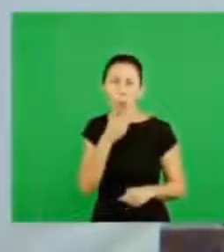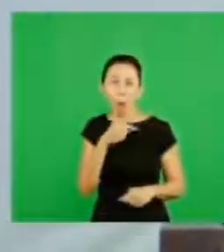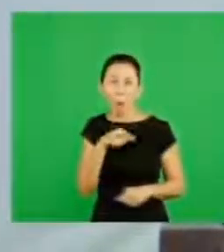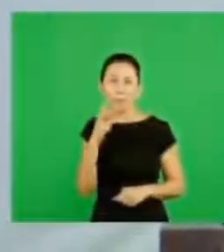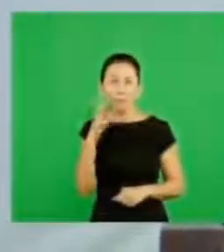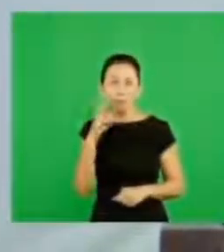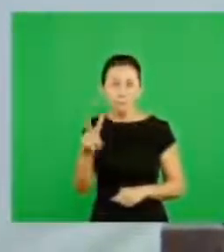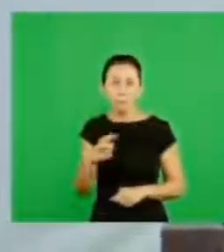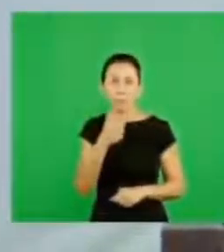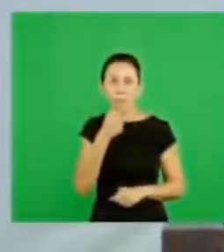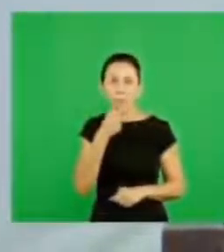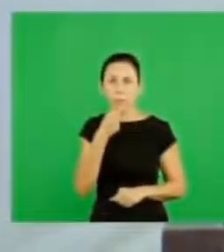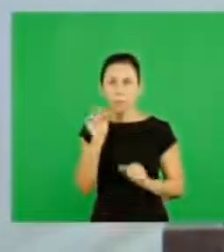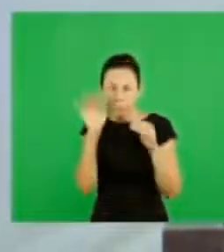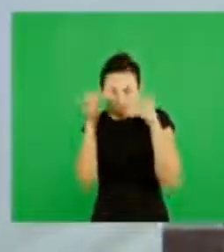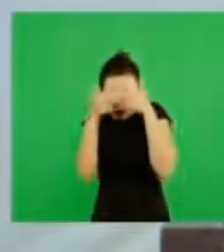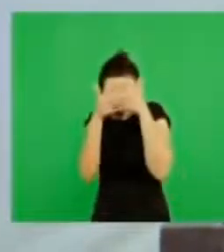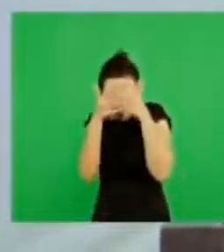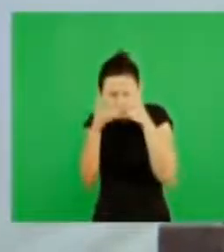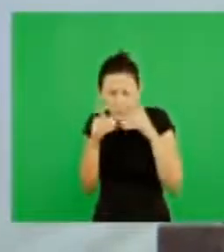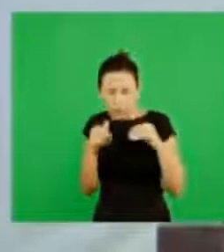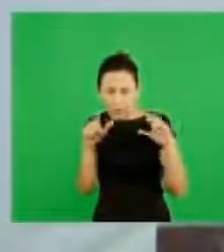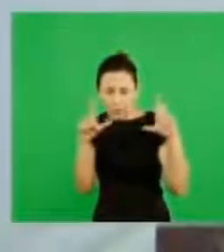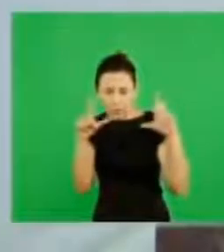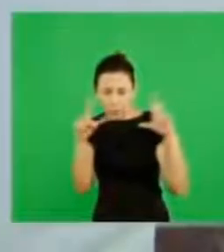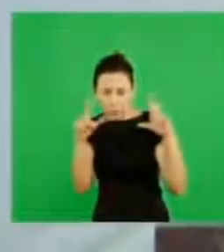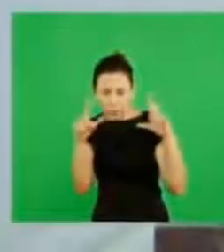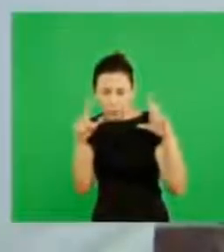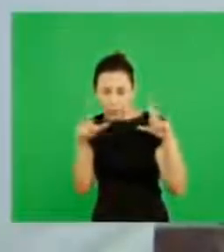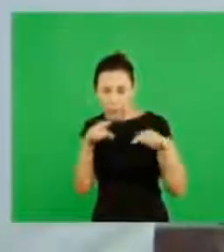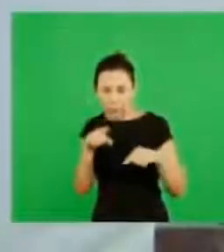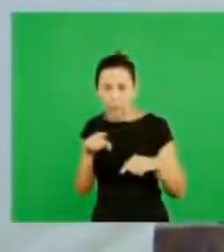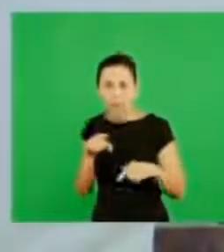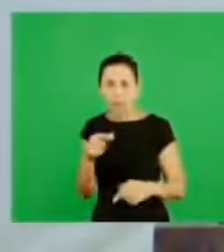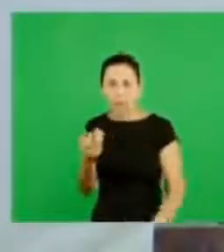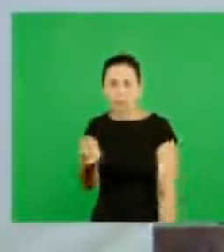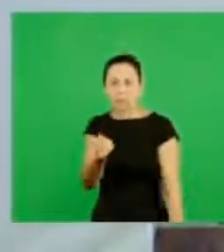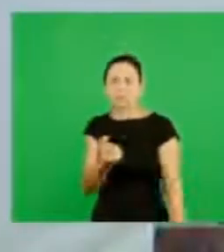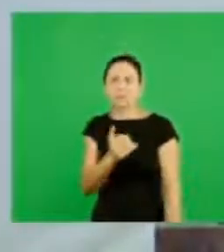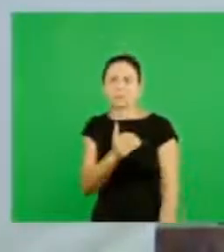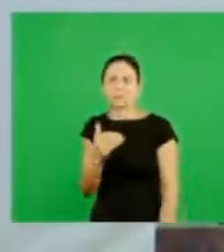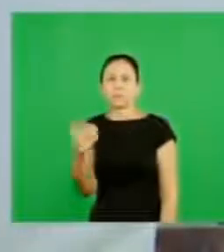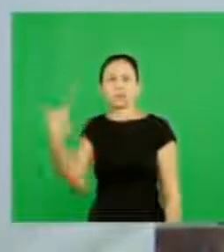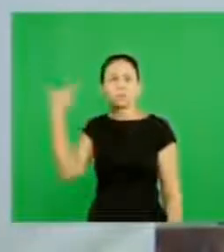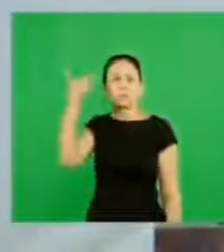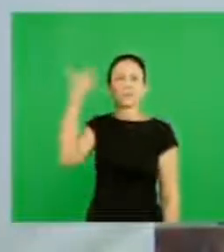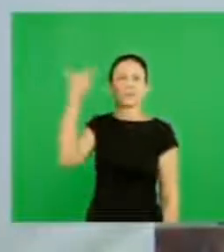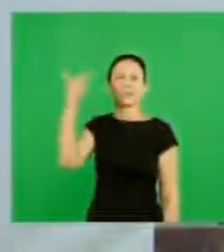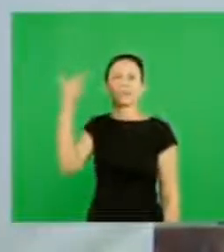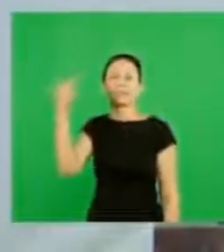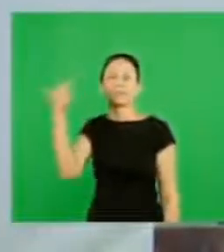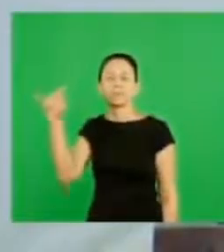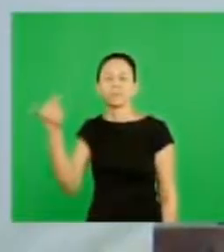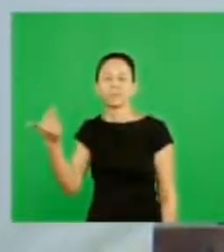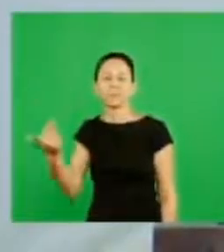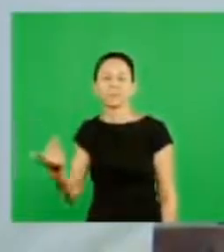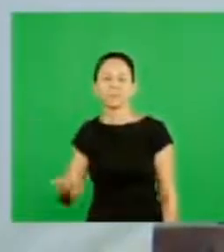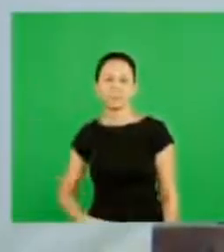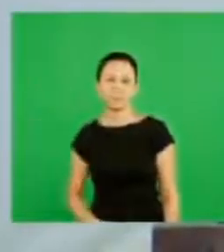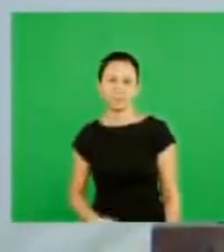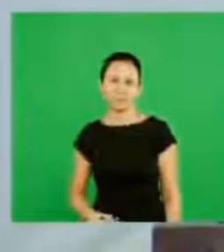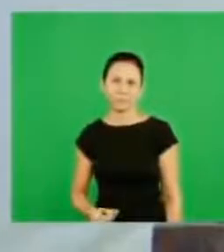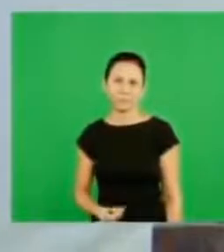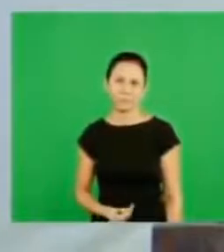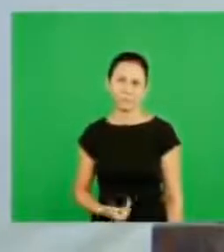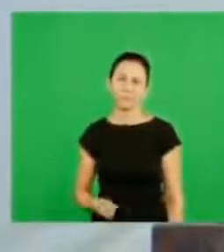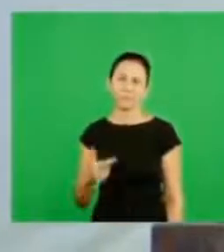someone may speak and take care of. But they left the child behind. And the photographer who took this picture